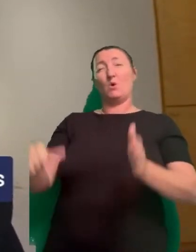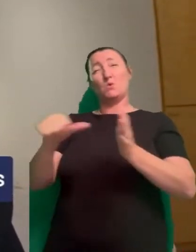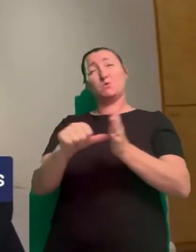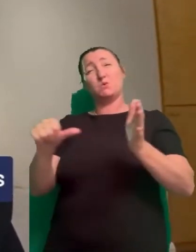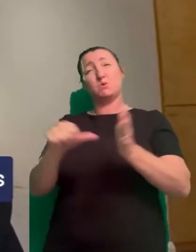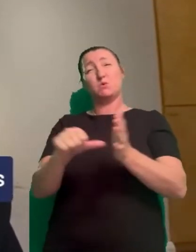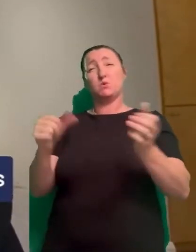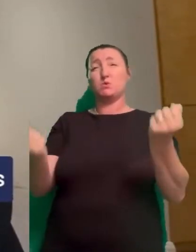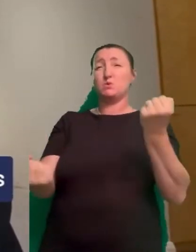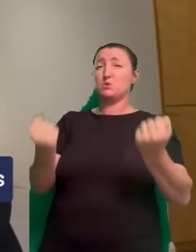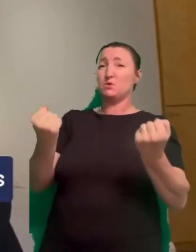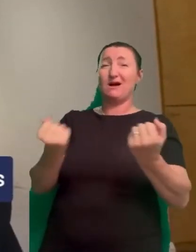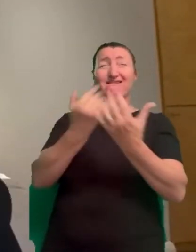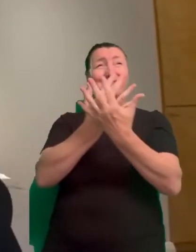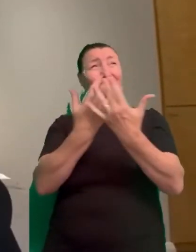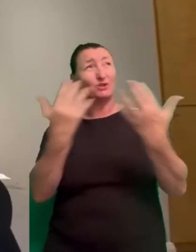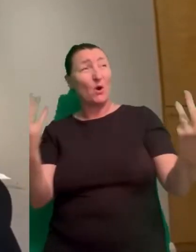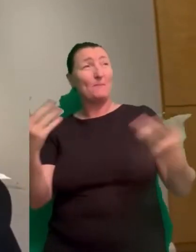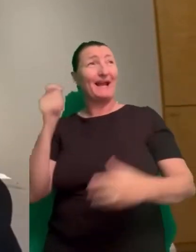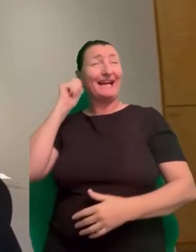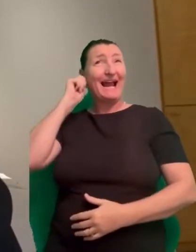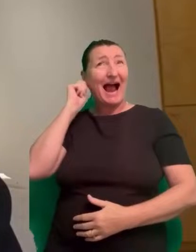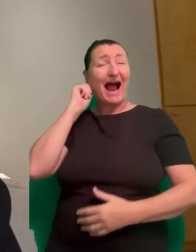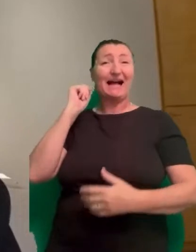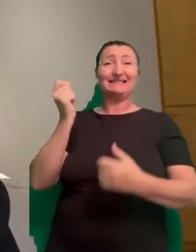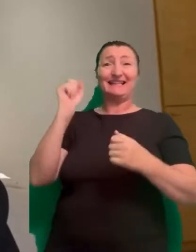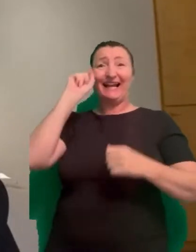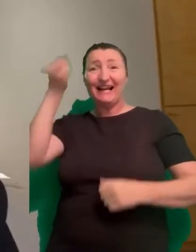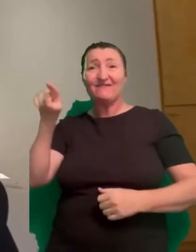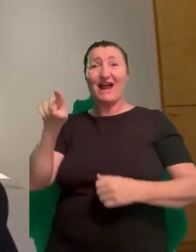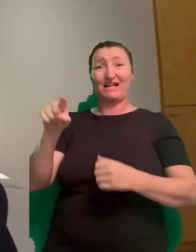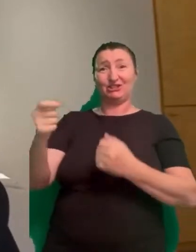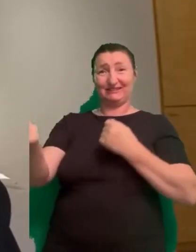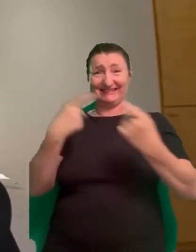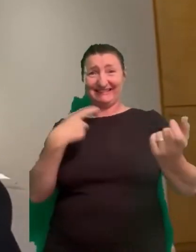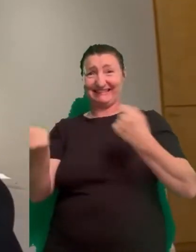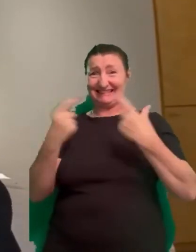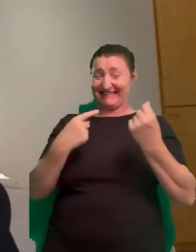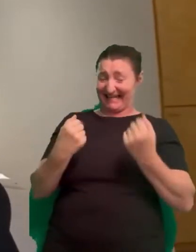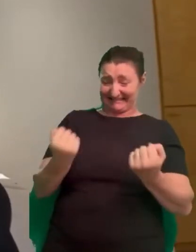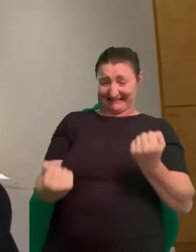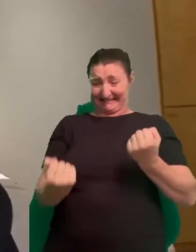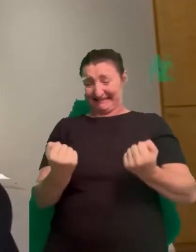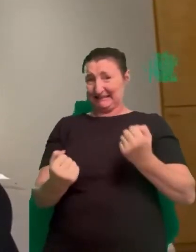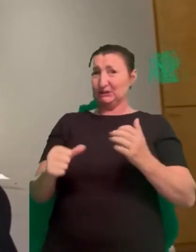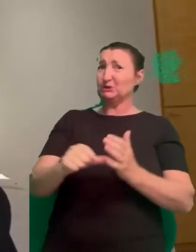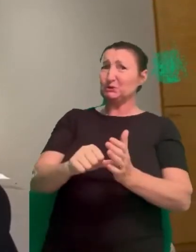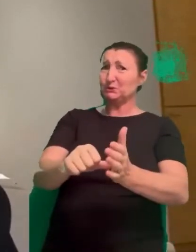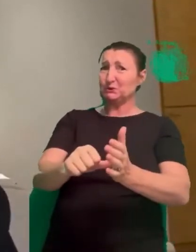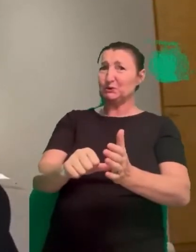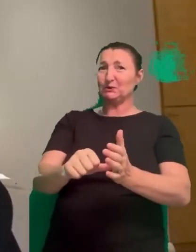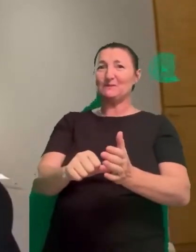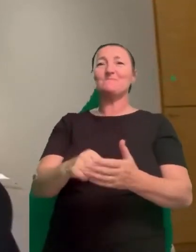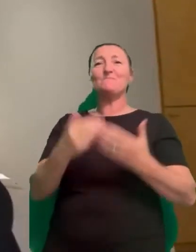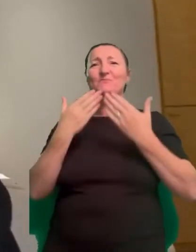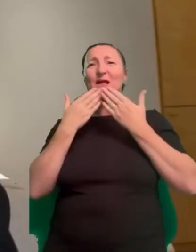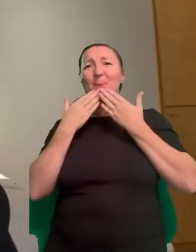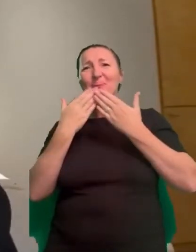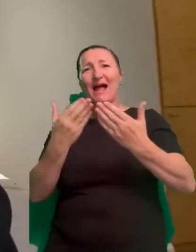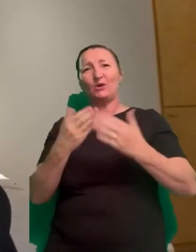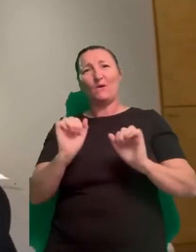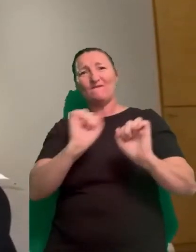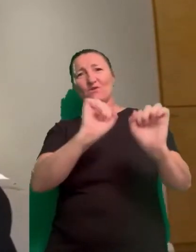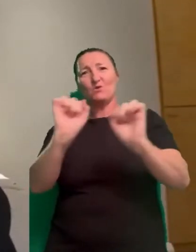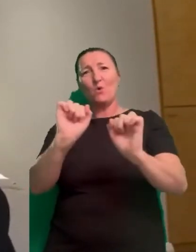so many innovative solutions and hacks that were sent through to us from you. So thank you so much for your submissions. We had